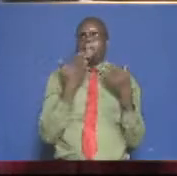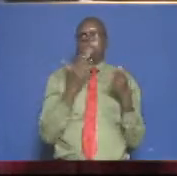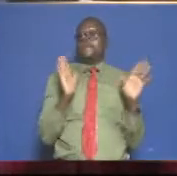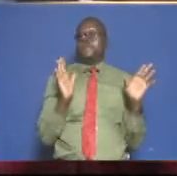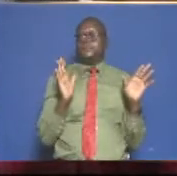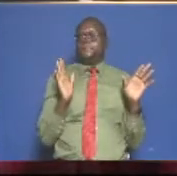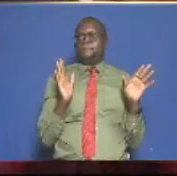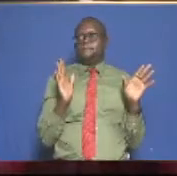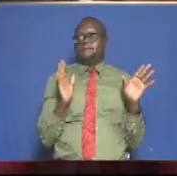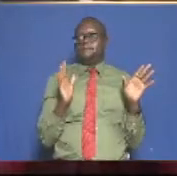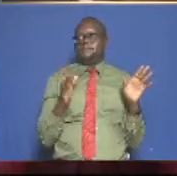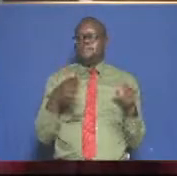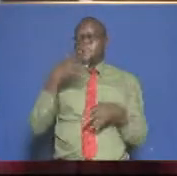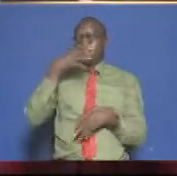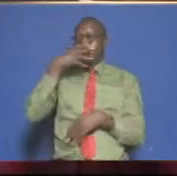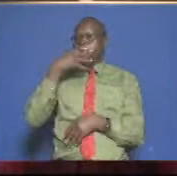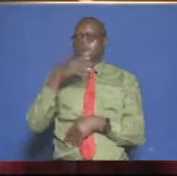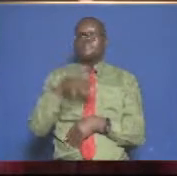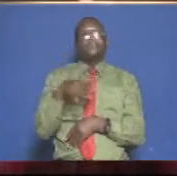Mr. Speaker, sir,